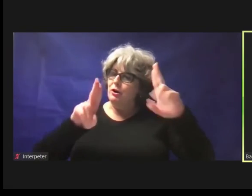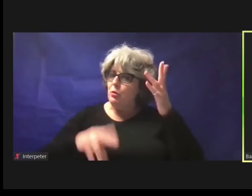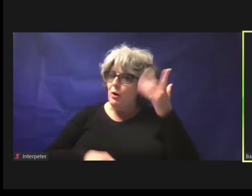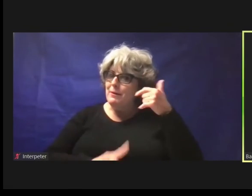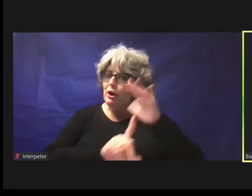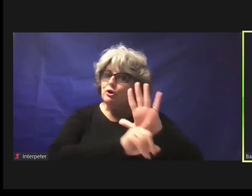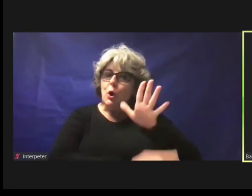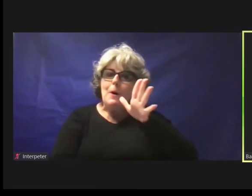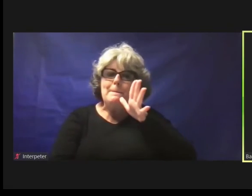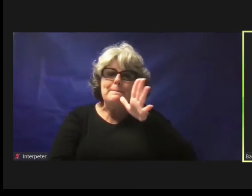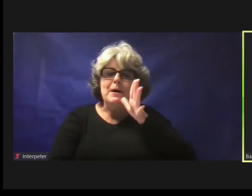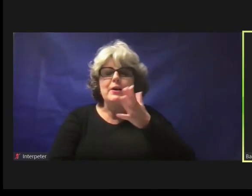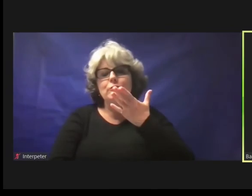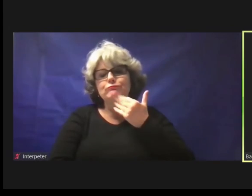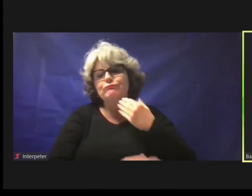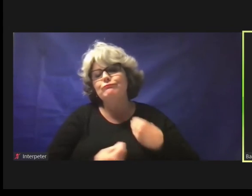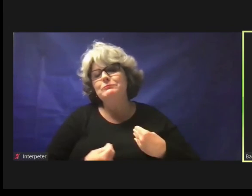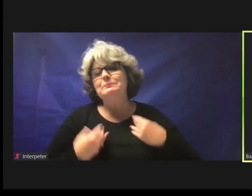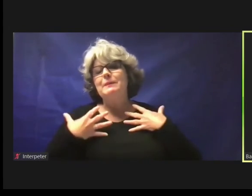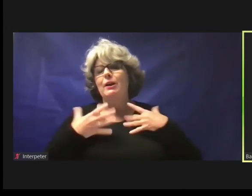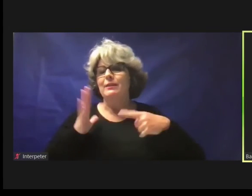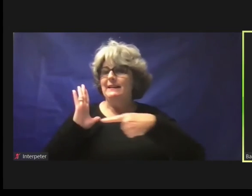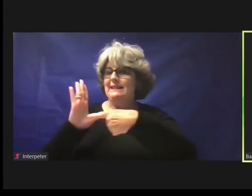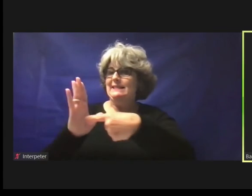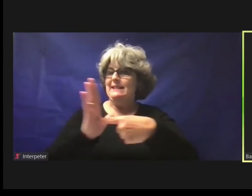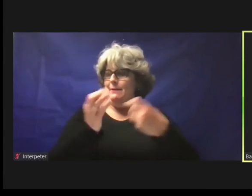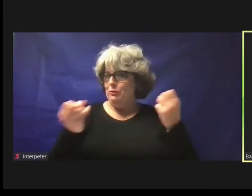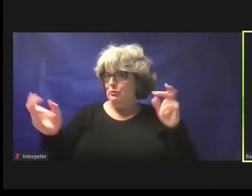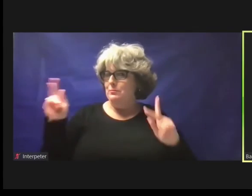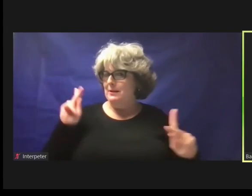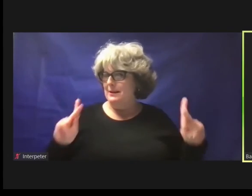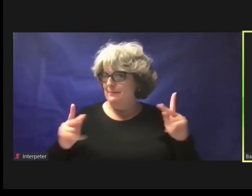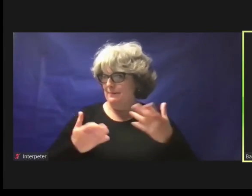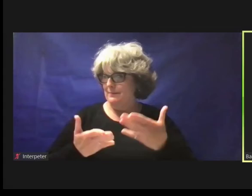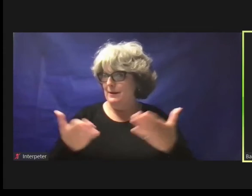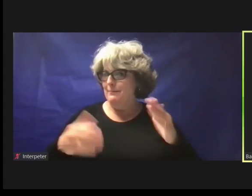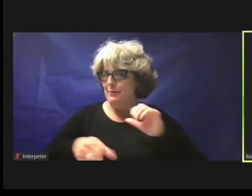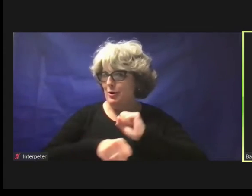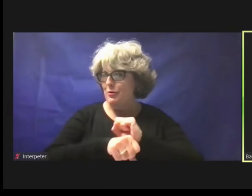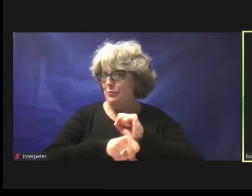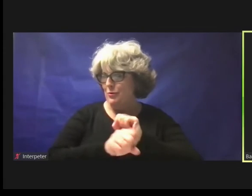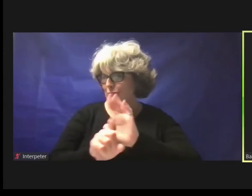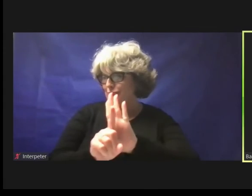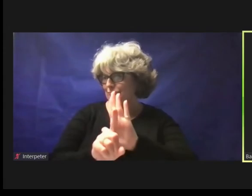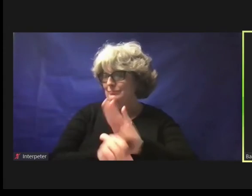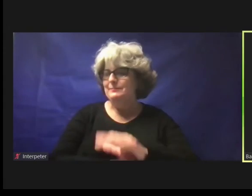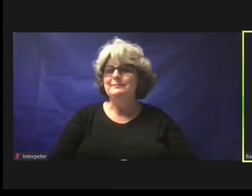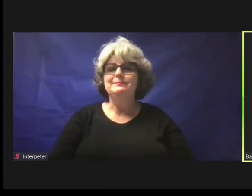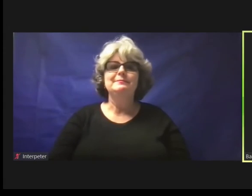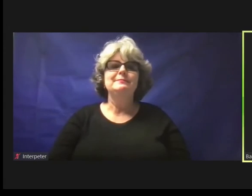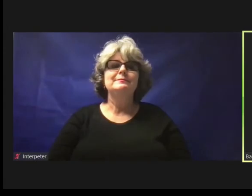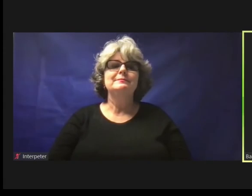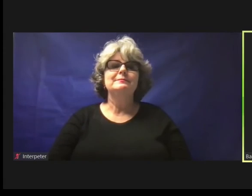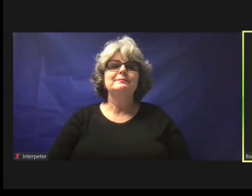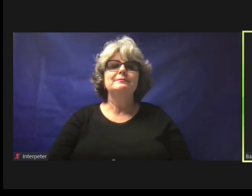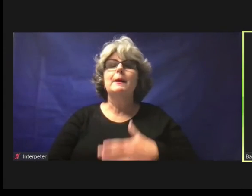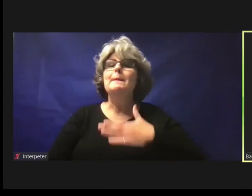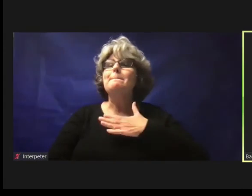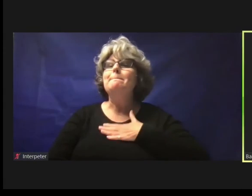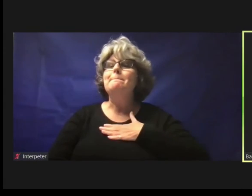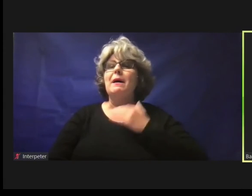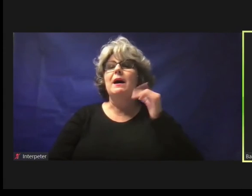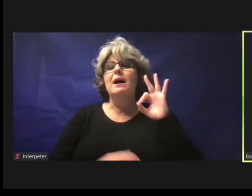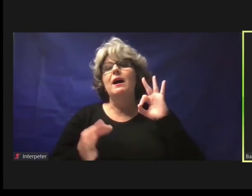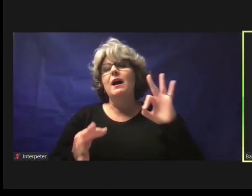her mother was such an inspiring example to so many of us who worked with her. She is my idea of